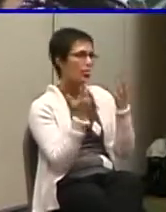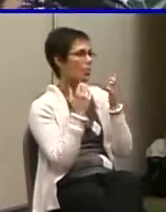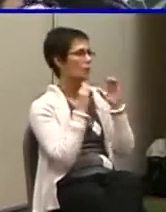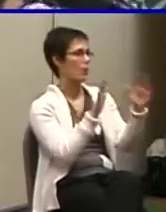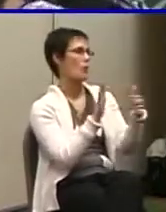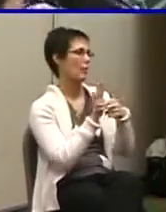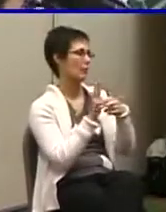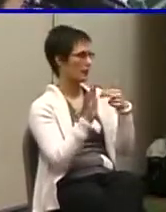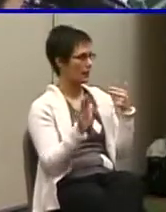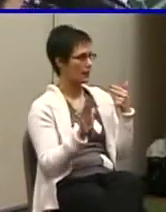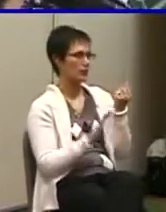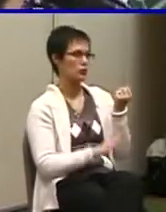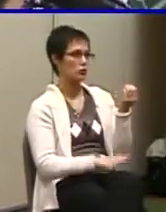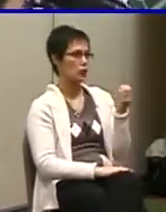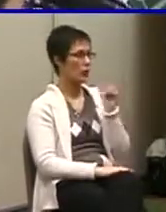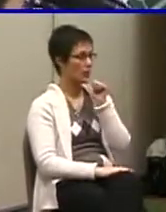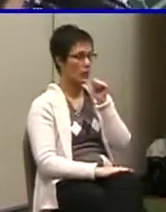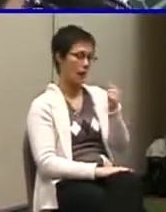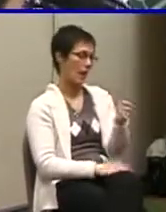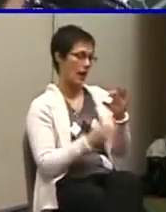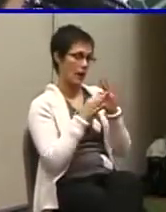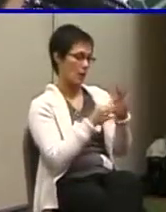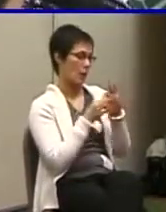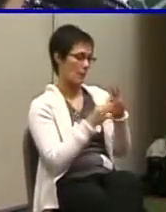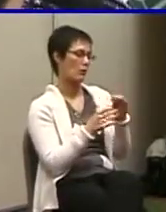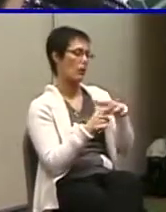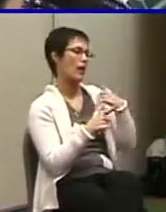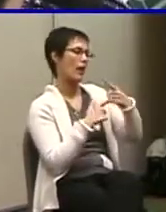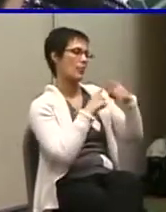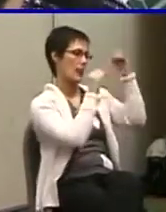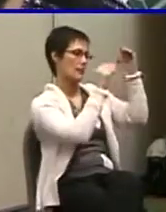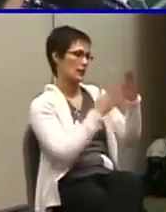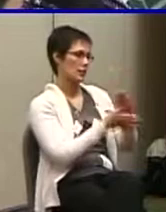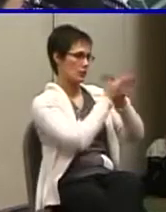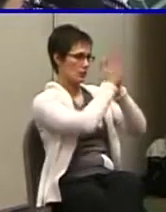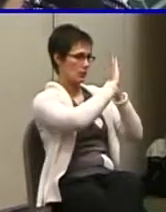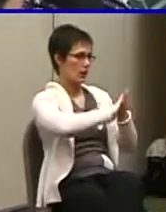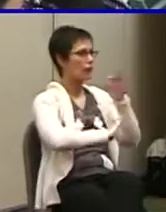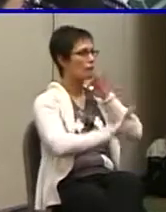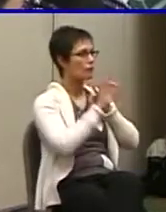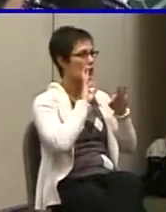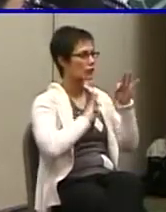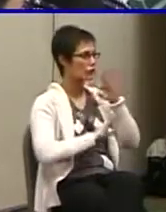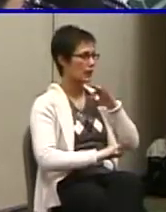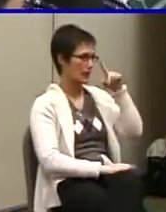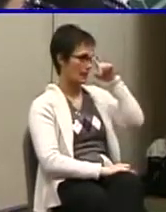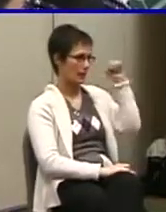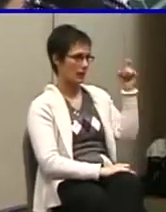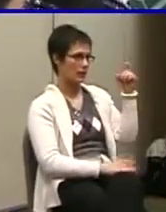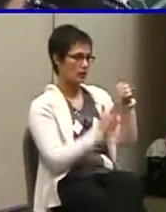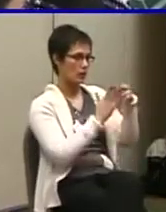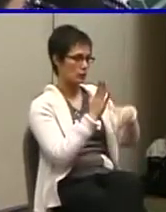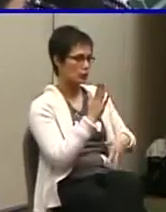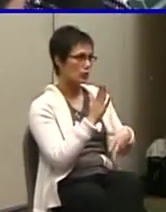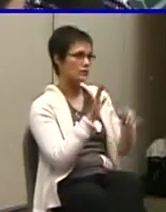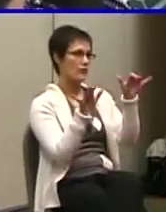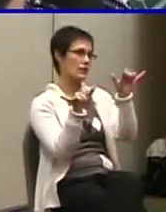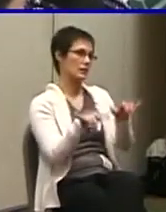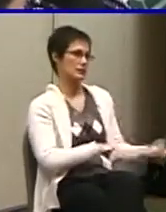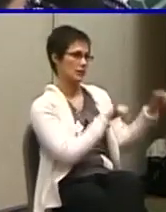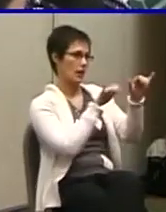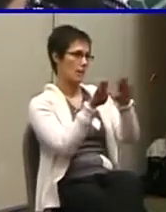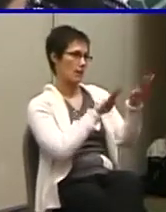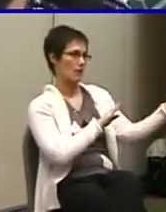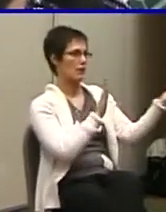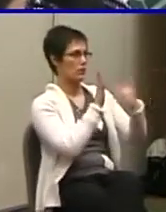labeled. So they won't cooperate, and then the teachers get frustrated because the students keep doing the same behaviors over and over. And no